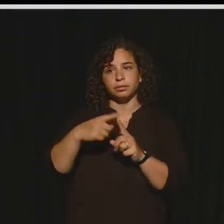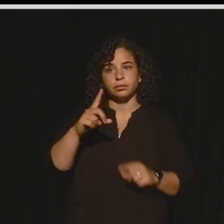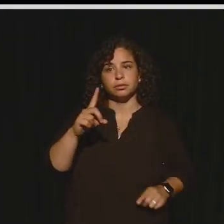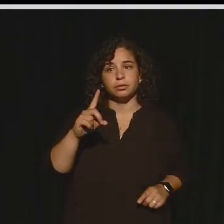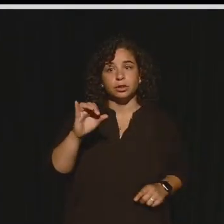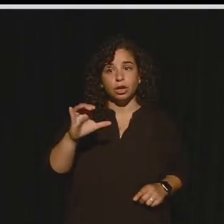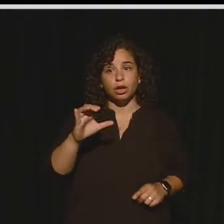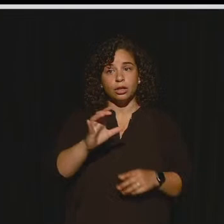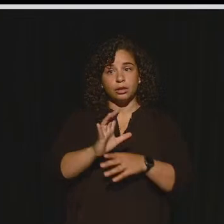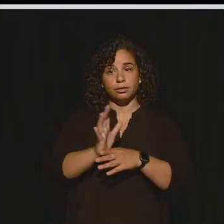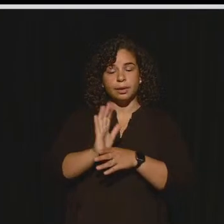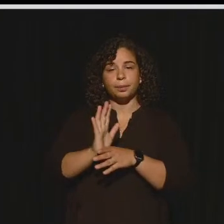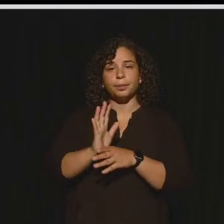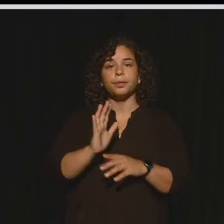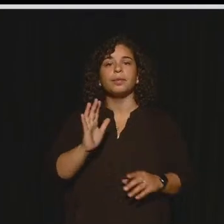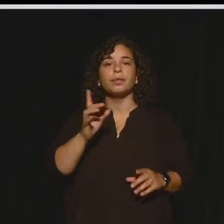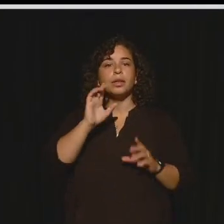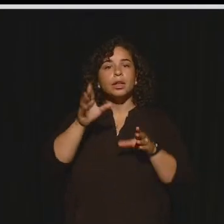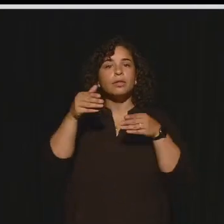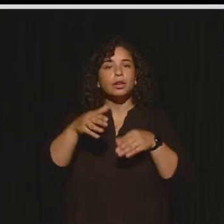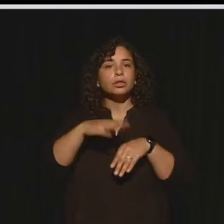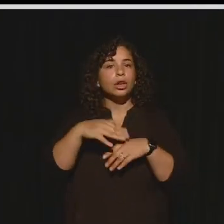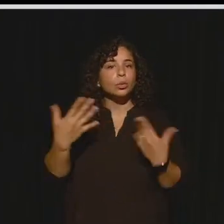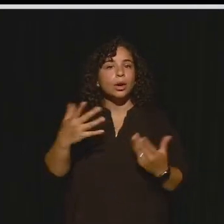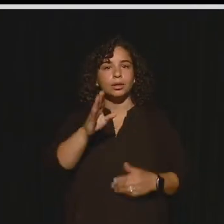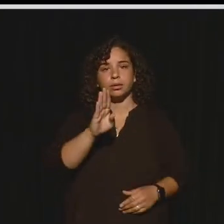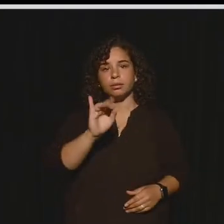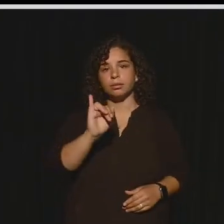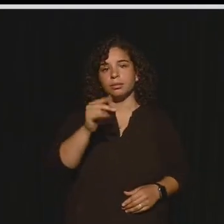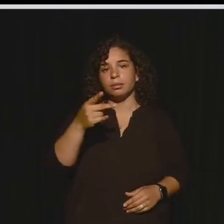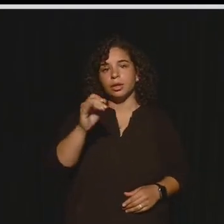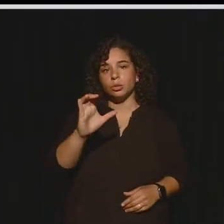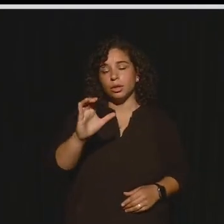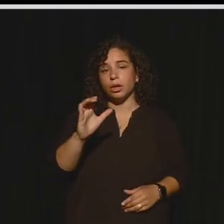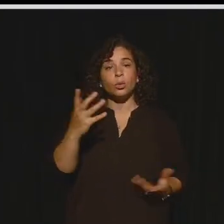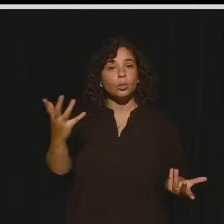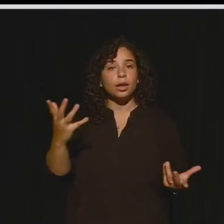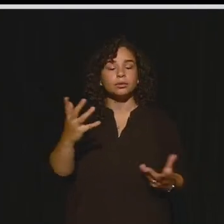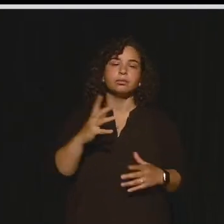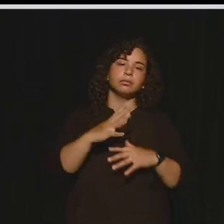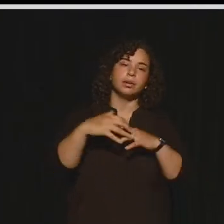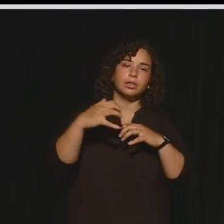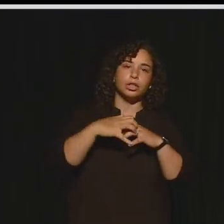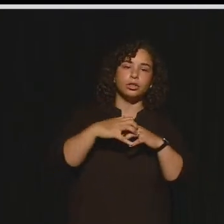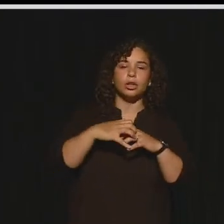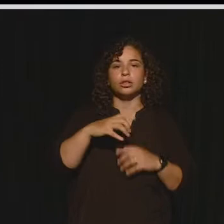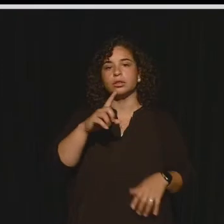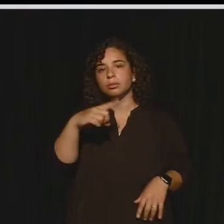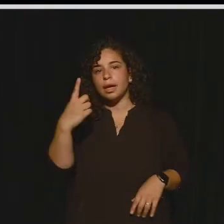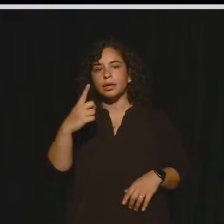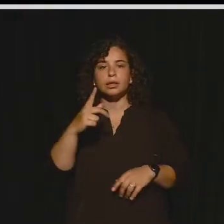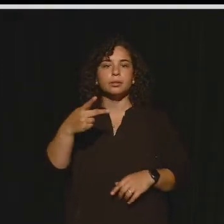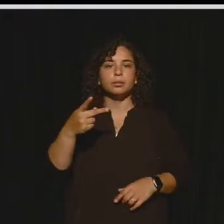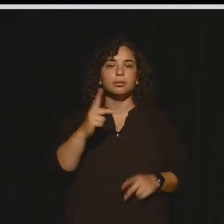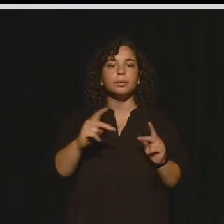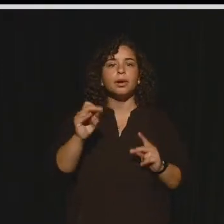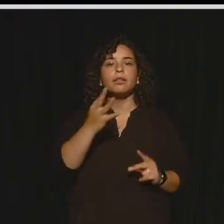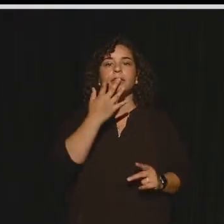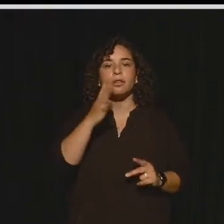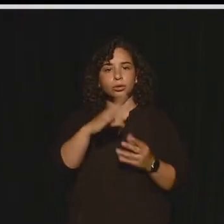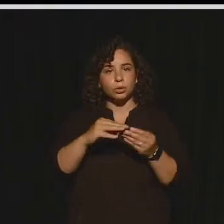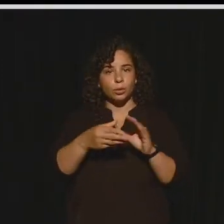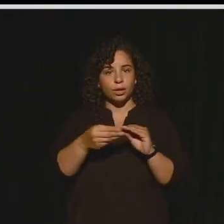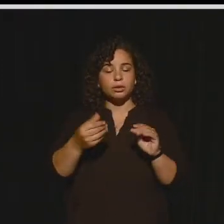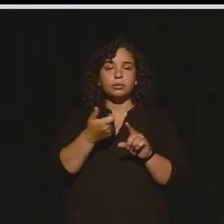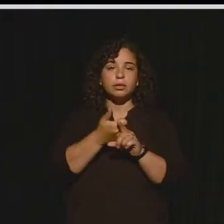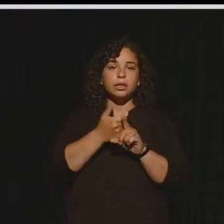intersectional documentary film that centers the stories of BIPOC, so Black, Indigenous, people of